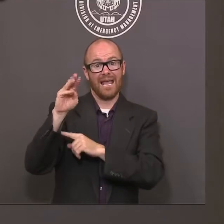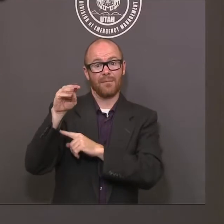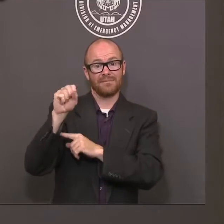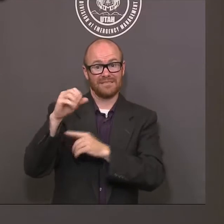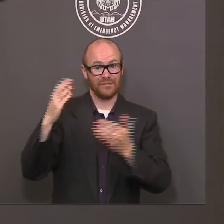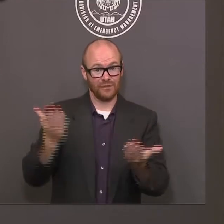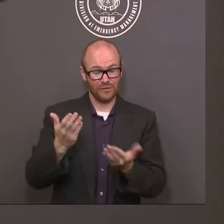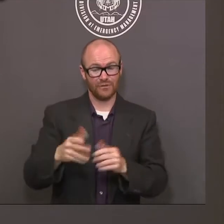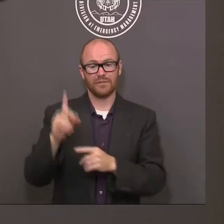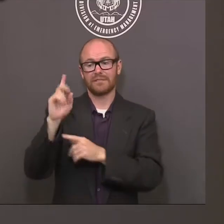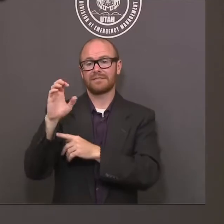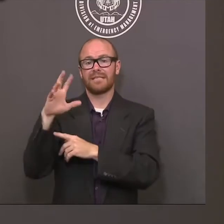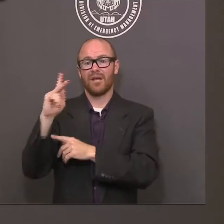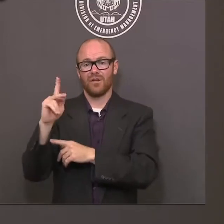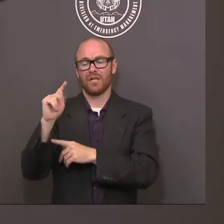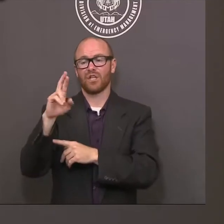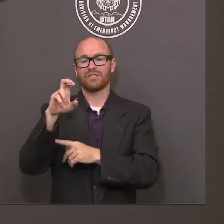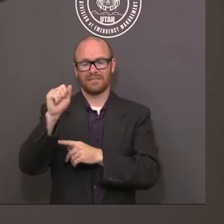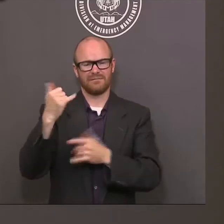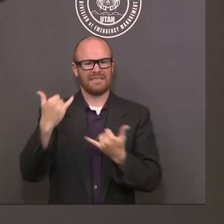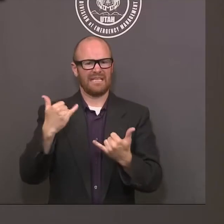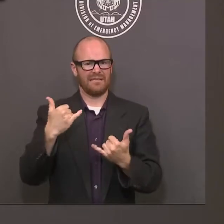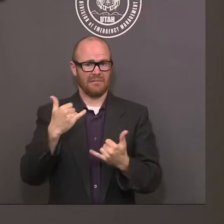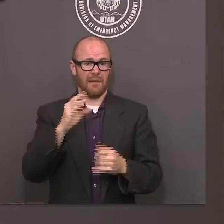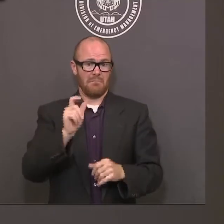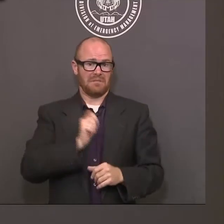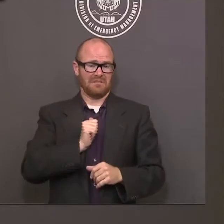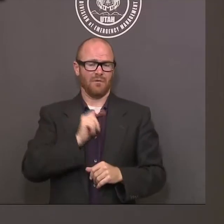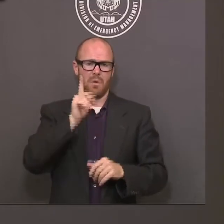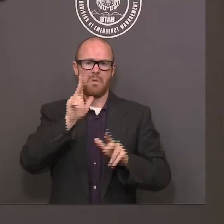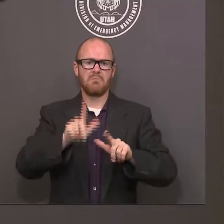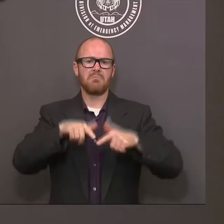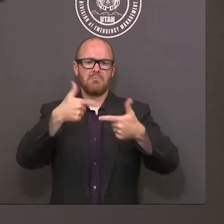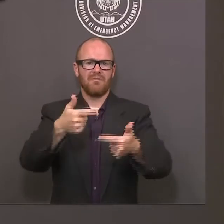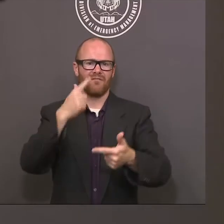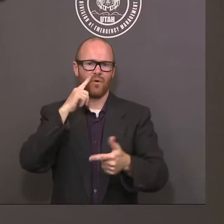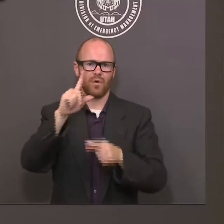Theresa. And so we'll open it up to questions right now.